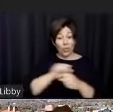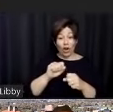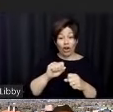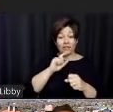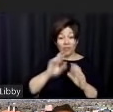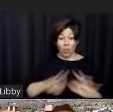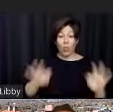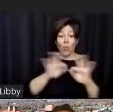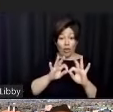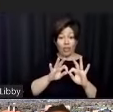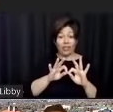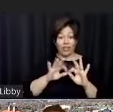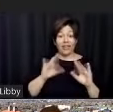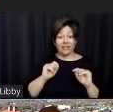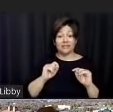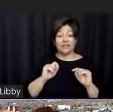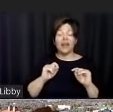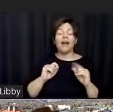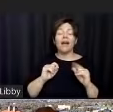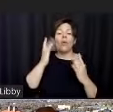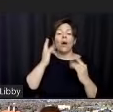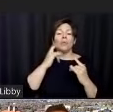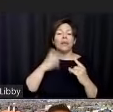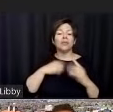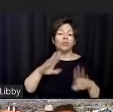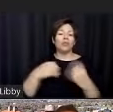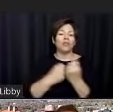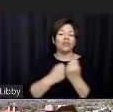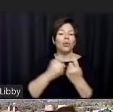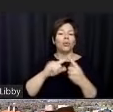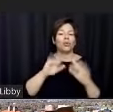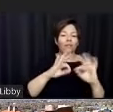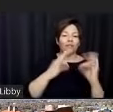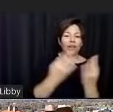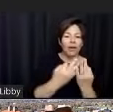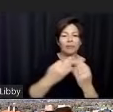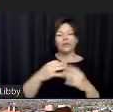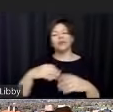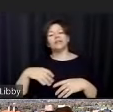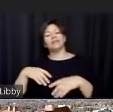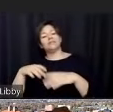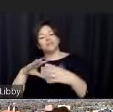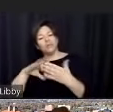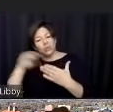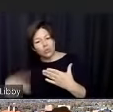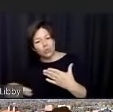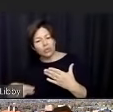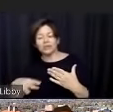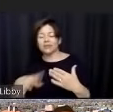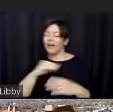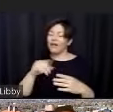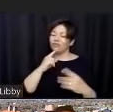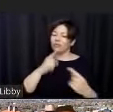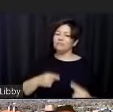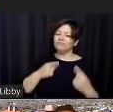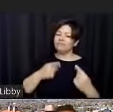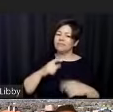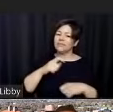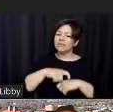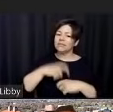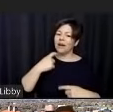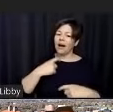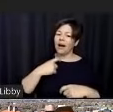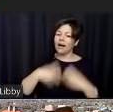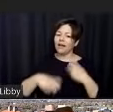doing is the supports that we provide to our families and our students through some very, very difficult and challenging times. We